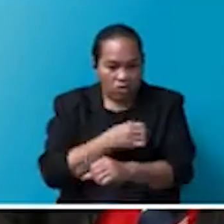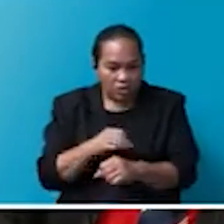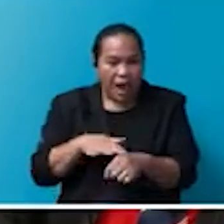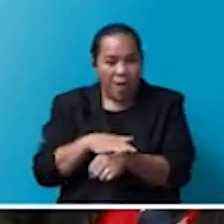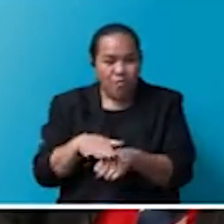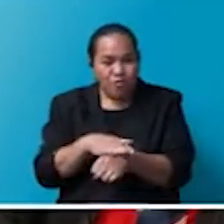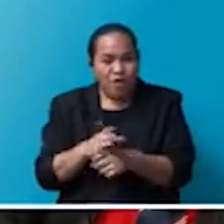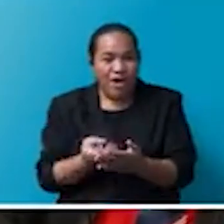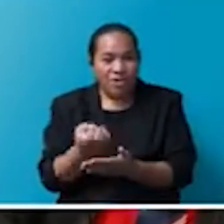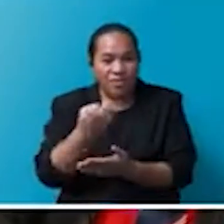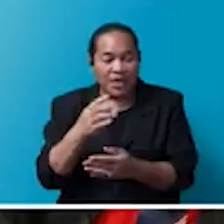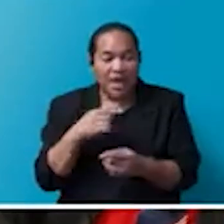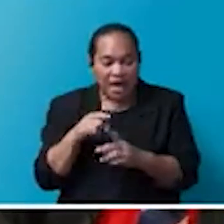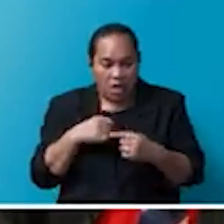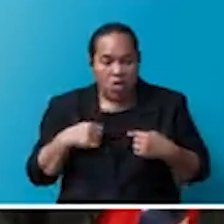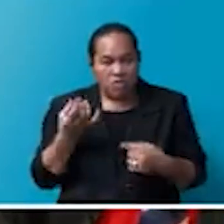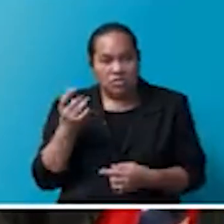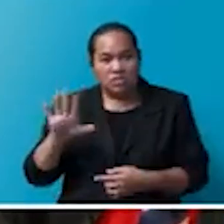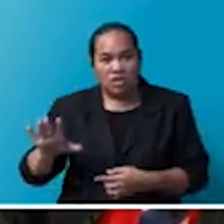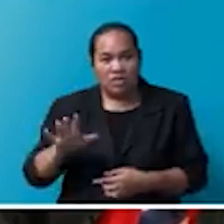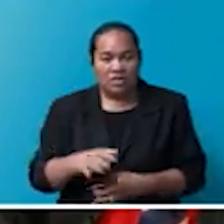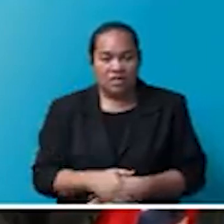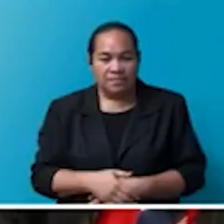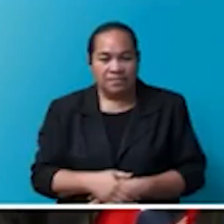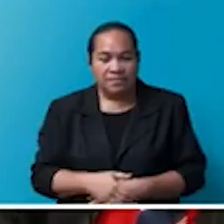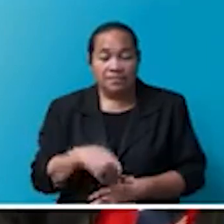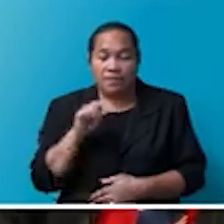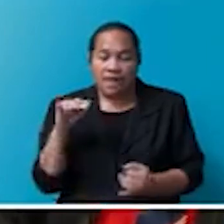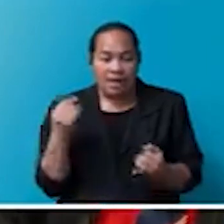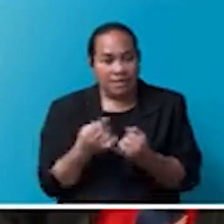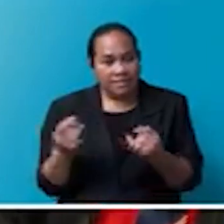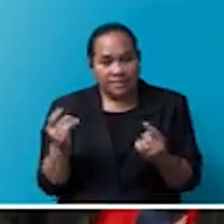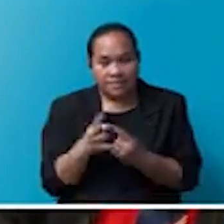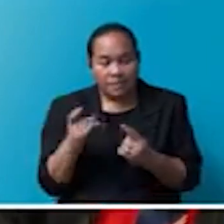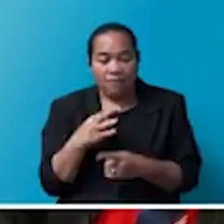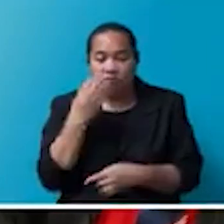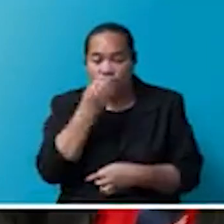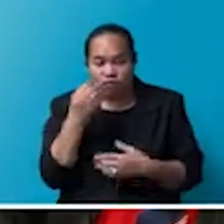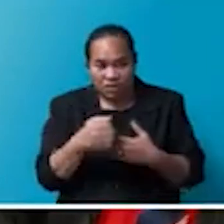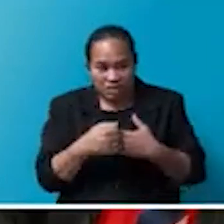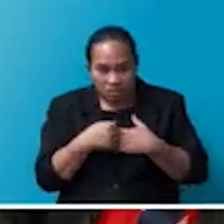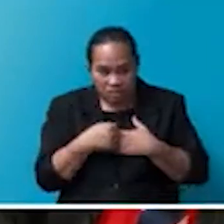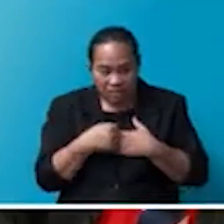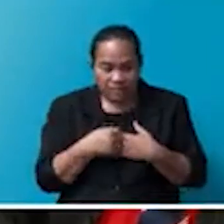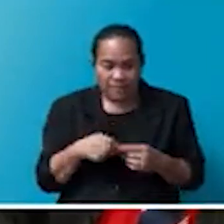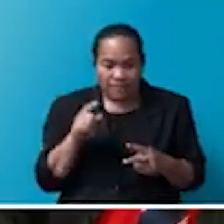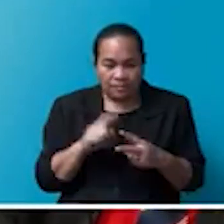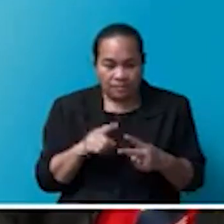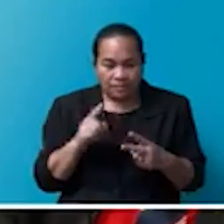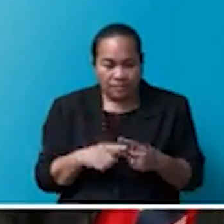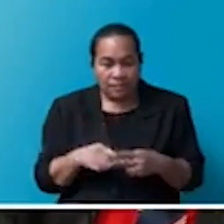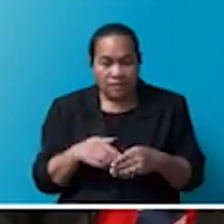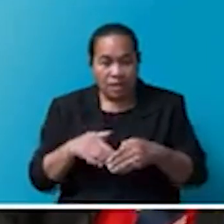economy, and our sovereignty. This is vital for food security, border integrity,